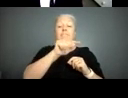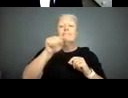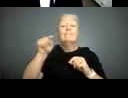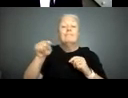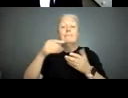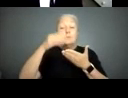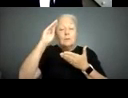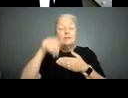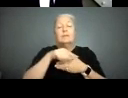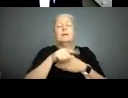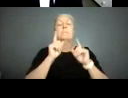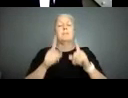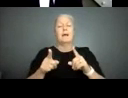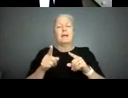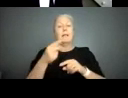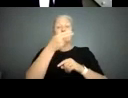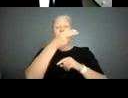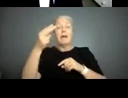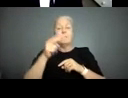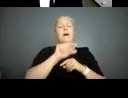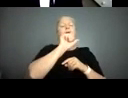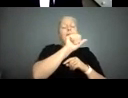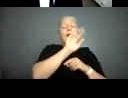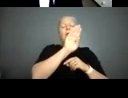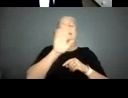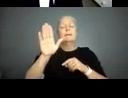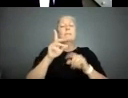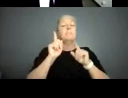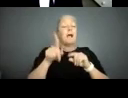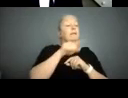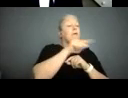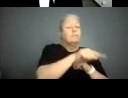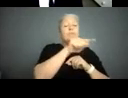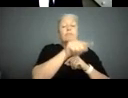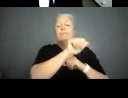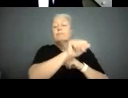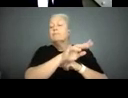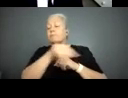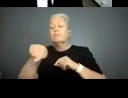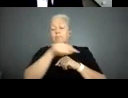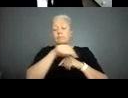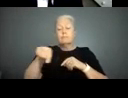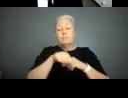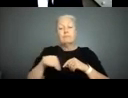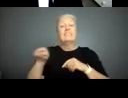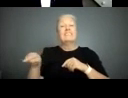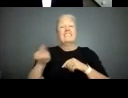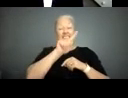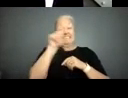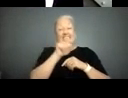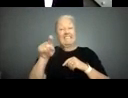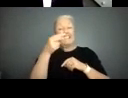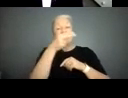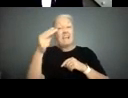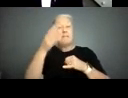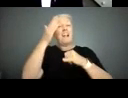alphabetic order. This means he has to sit at the back because his name begins with Z, and therefore struggles to hear and keep up